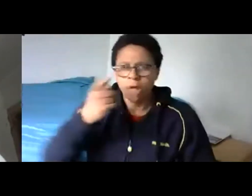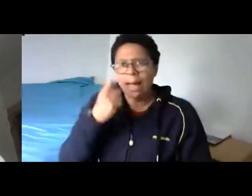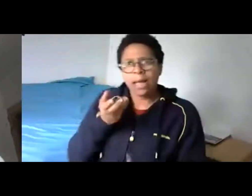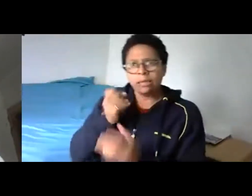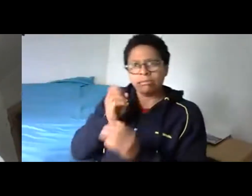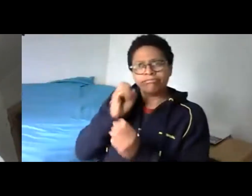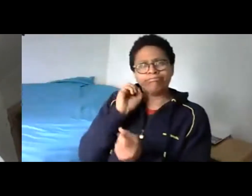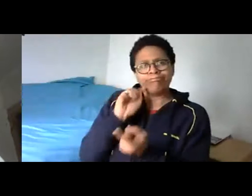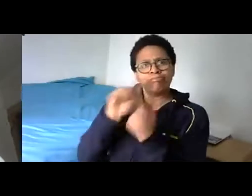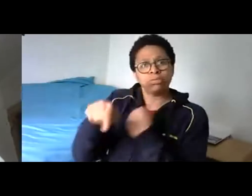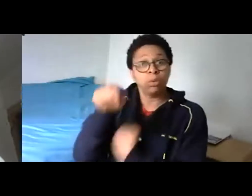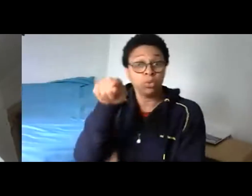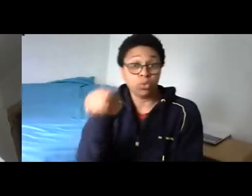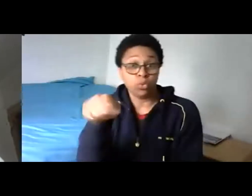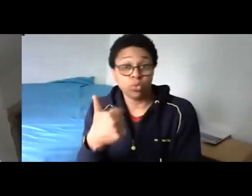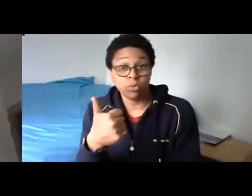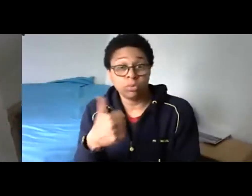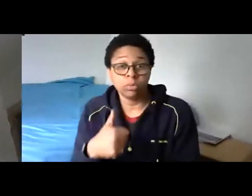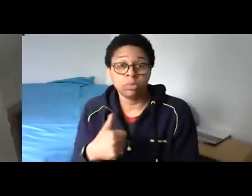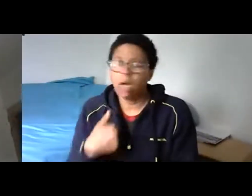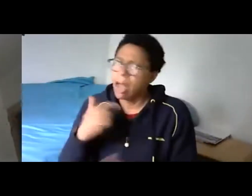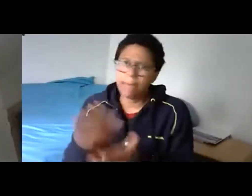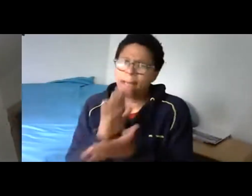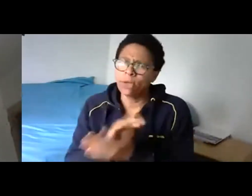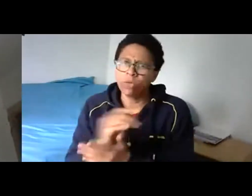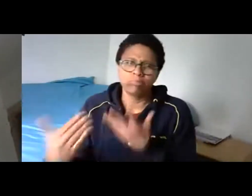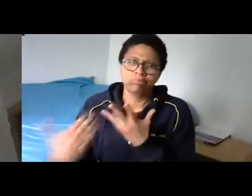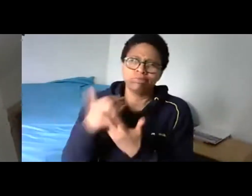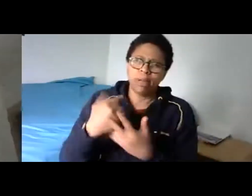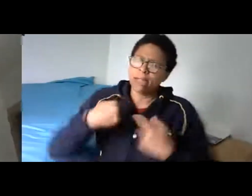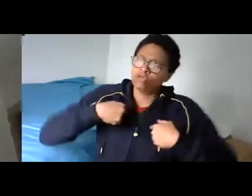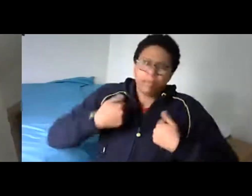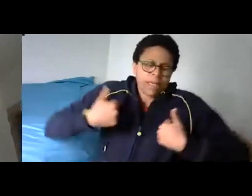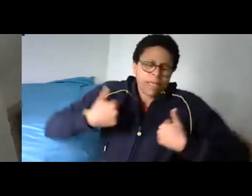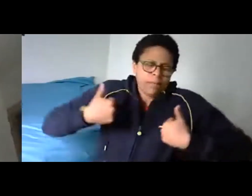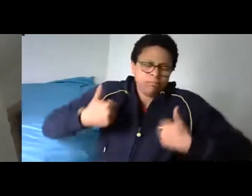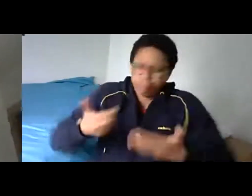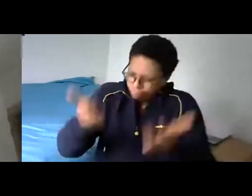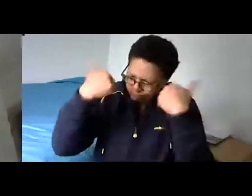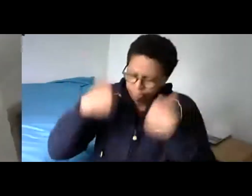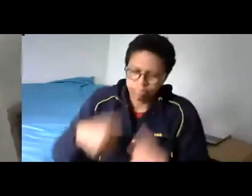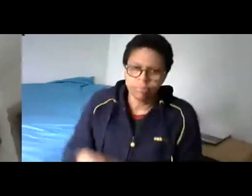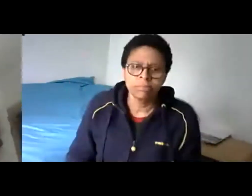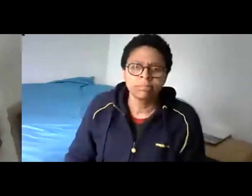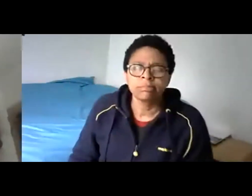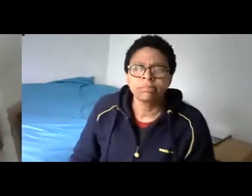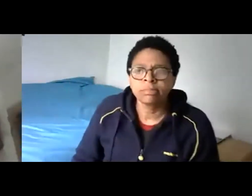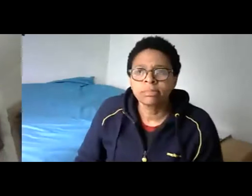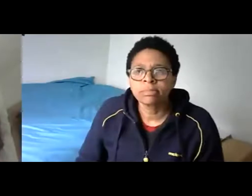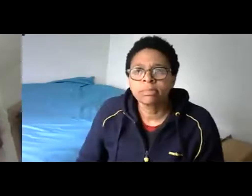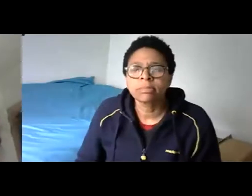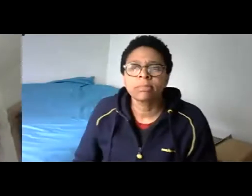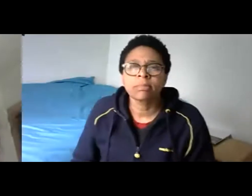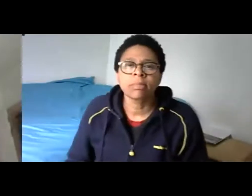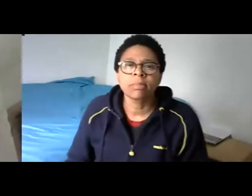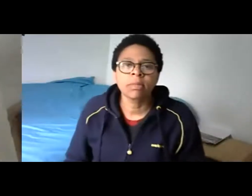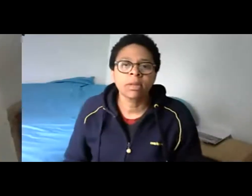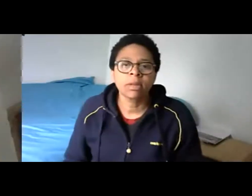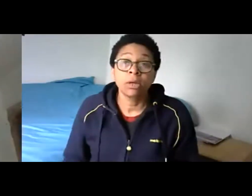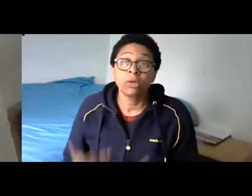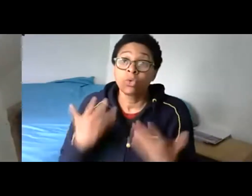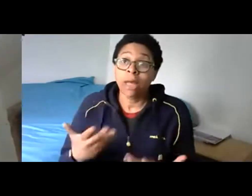that. I'm happy to be interrupted. So I will share